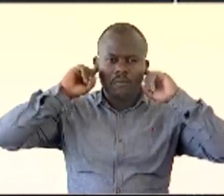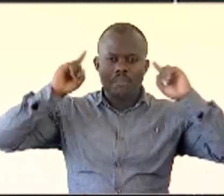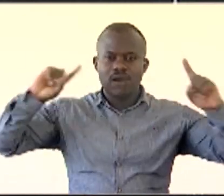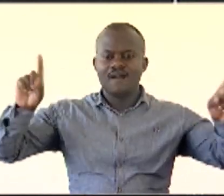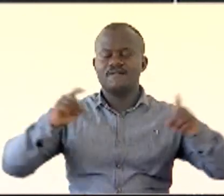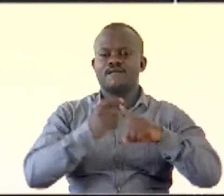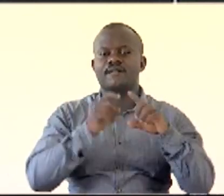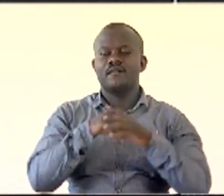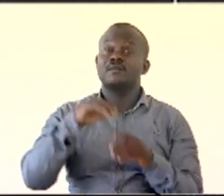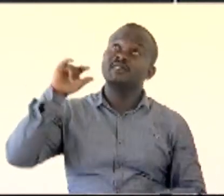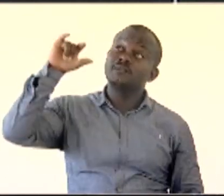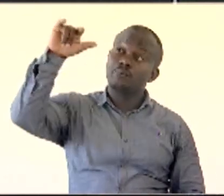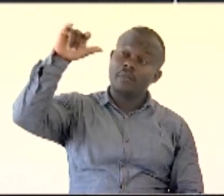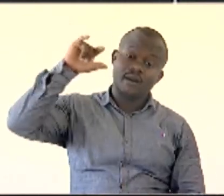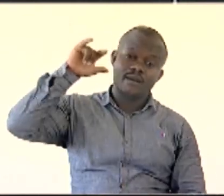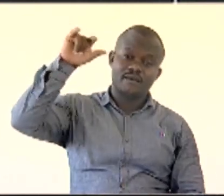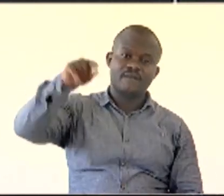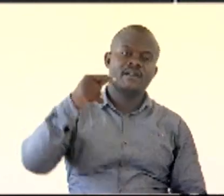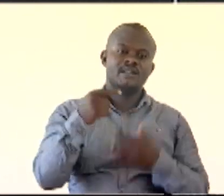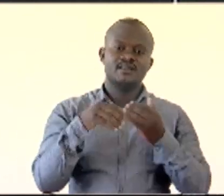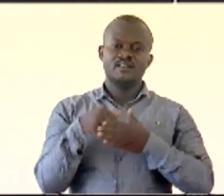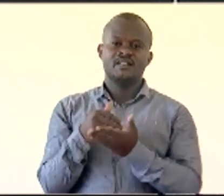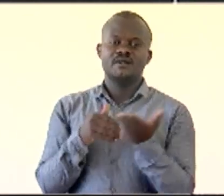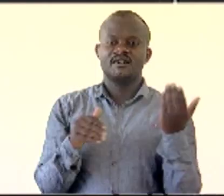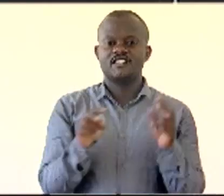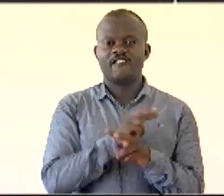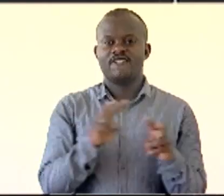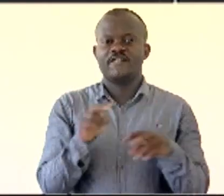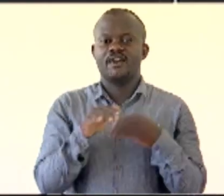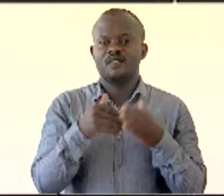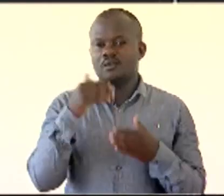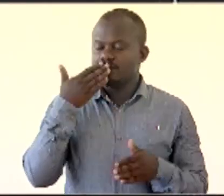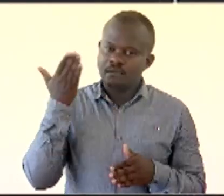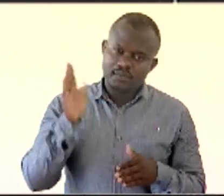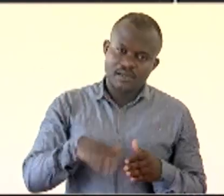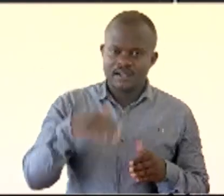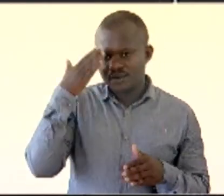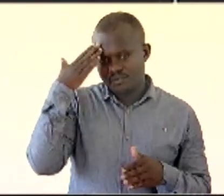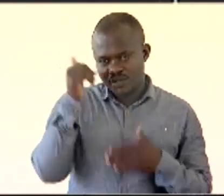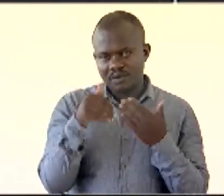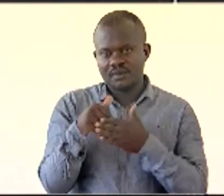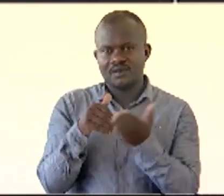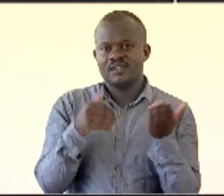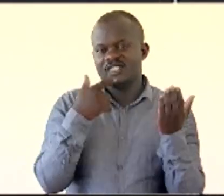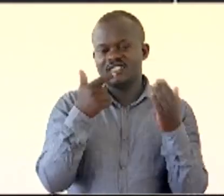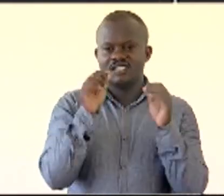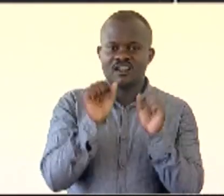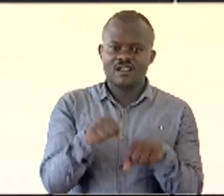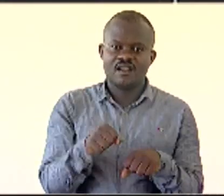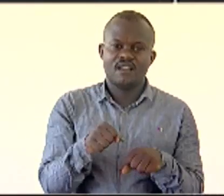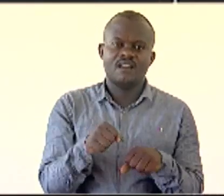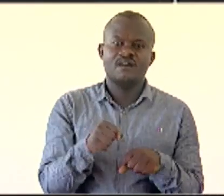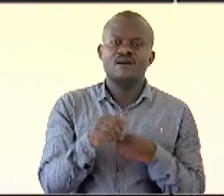by planes. This noise is very bad because it can or